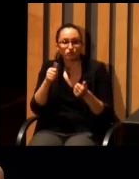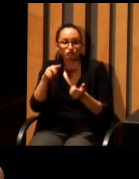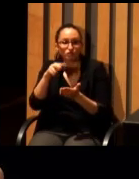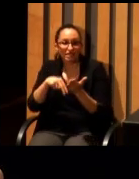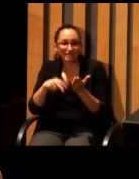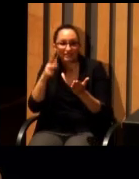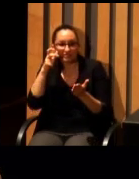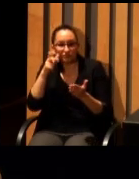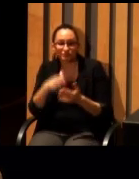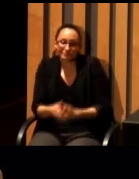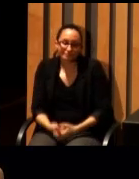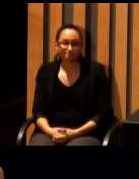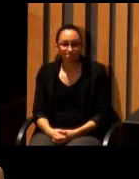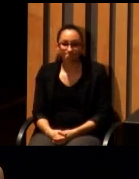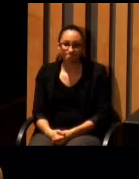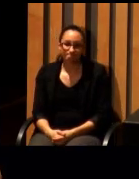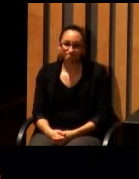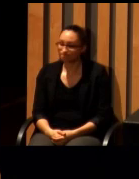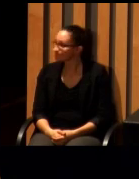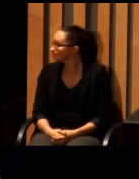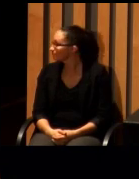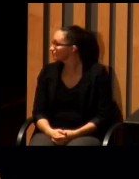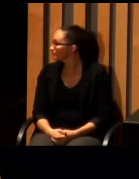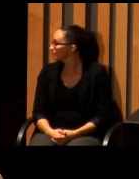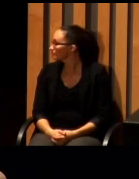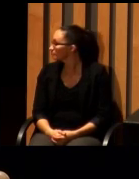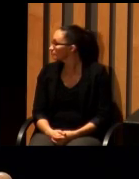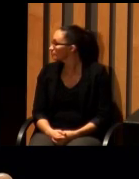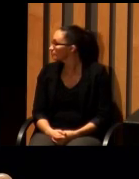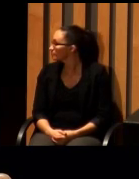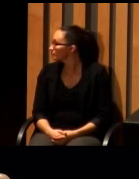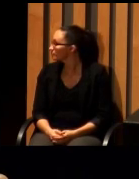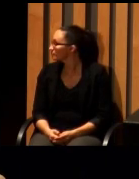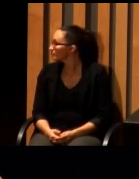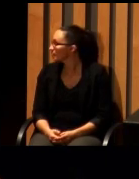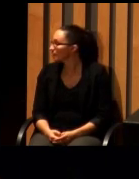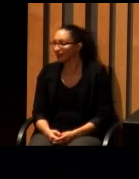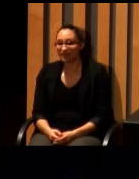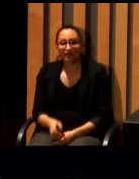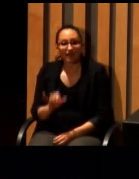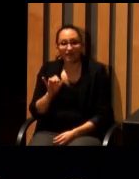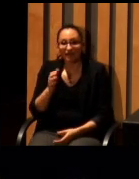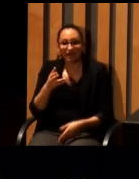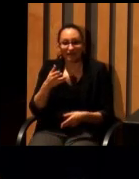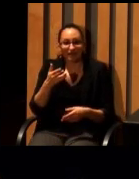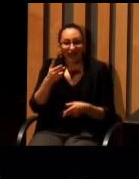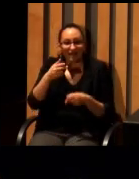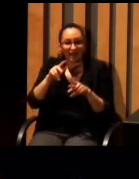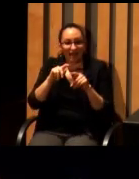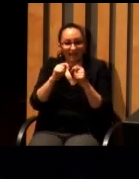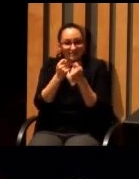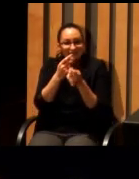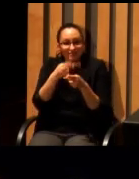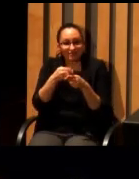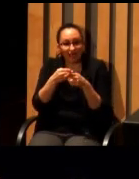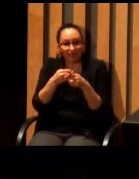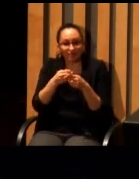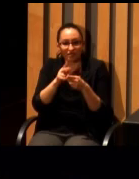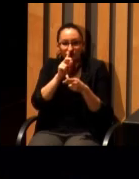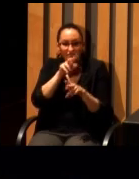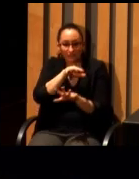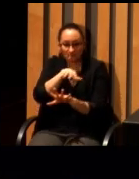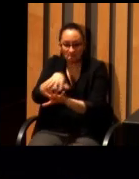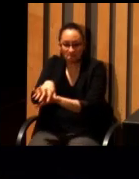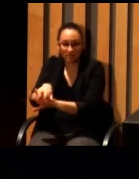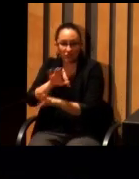these stations. You know, the name becomes so much a part of the fabric of the community. My kids are grown